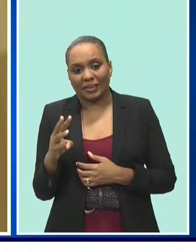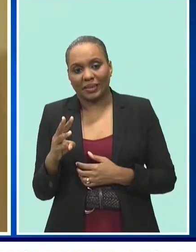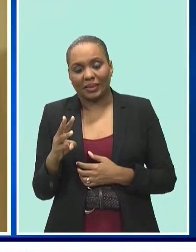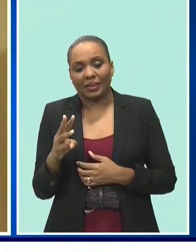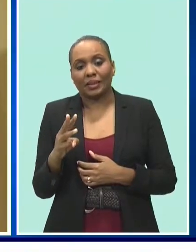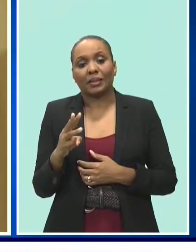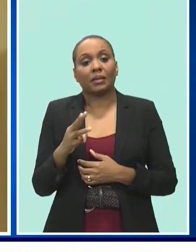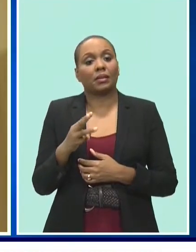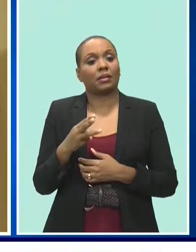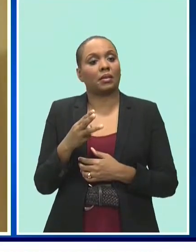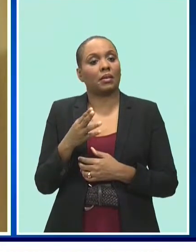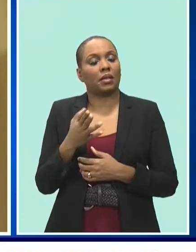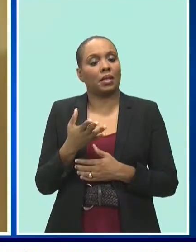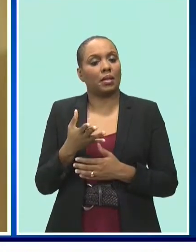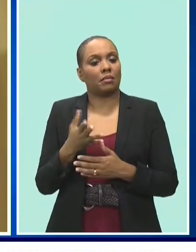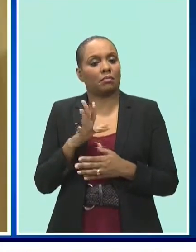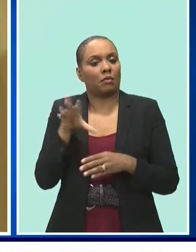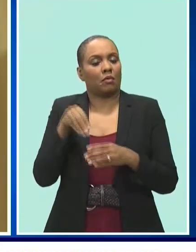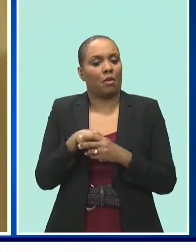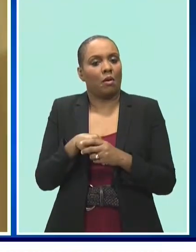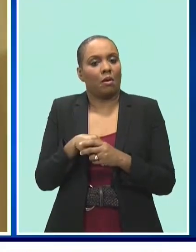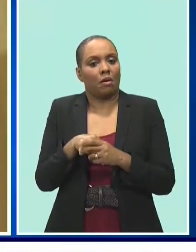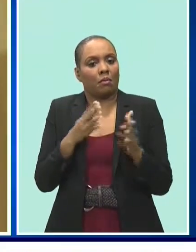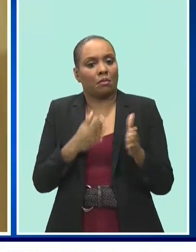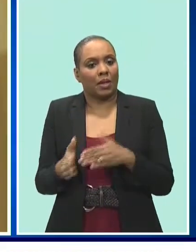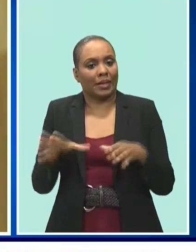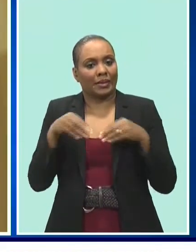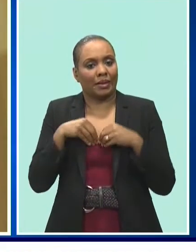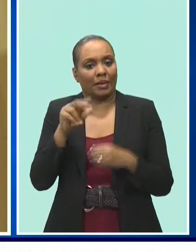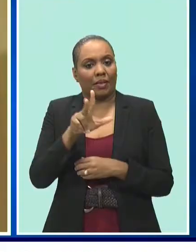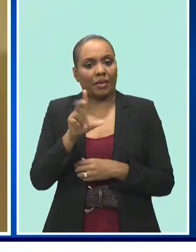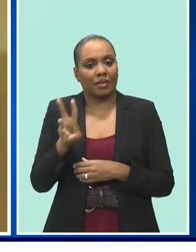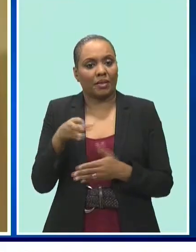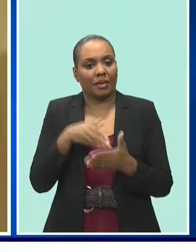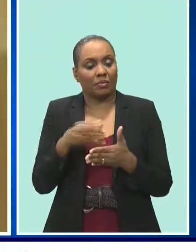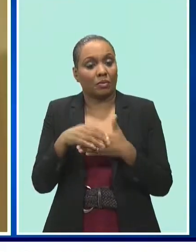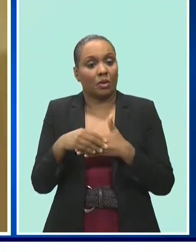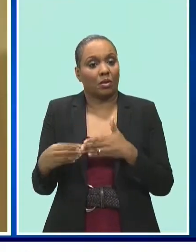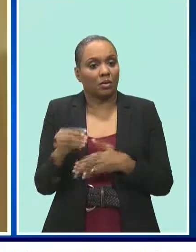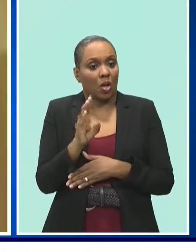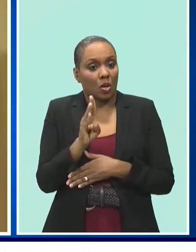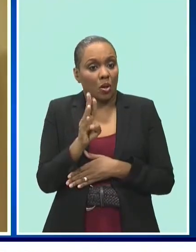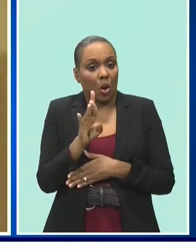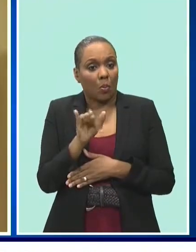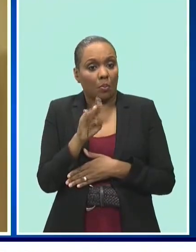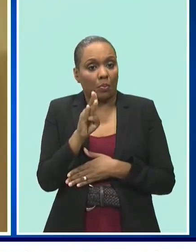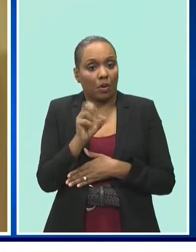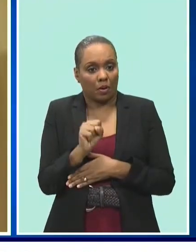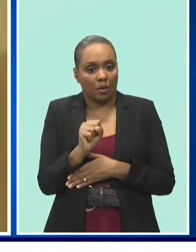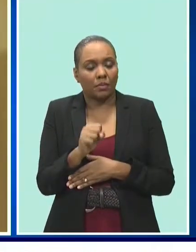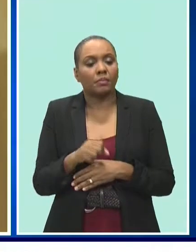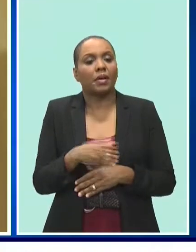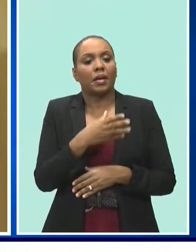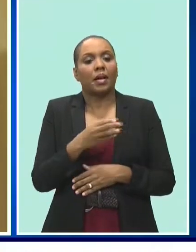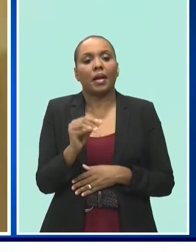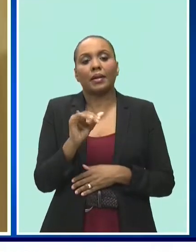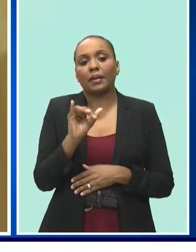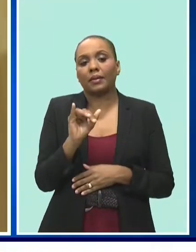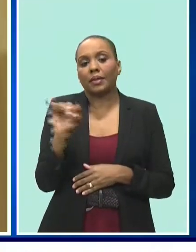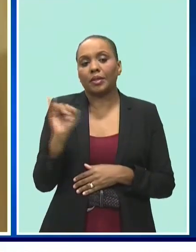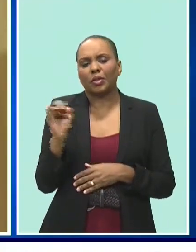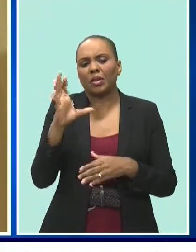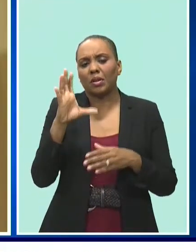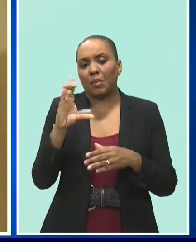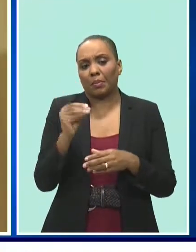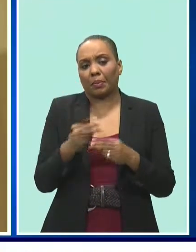in a scheme to accept approximately $36,000 in bribes from then high-level executives of the Insurance Corporation of